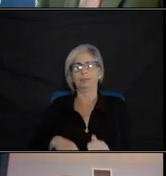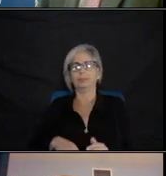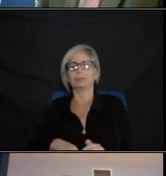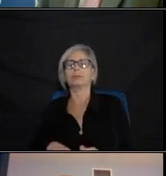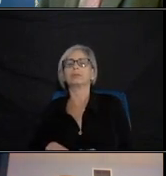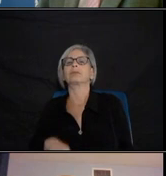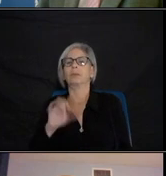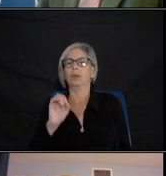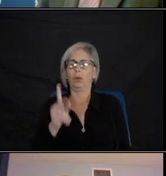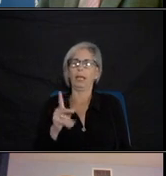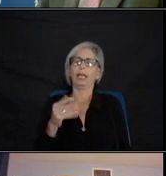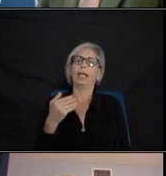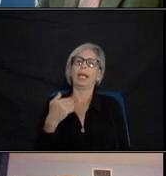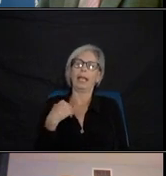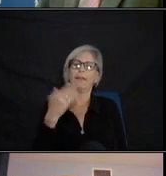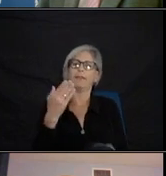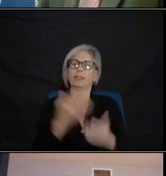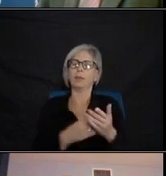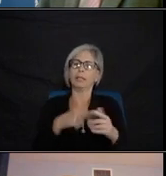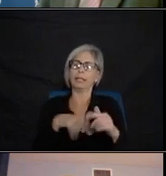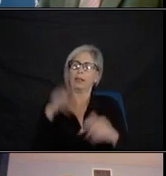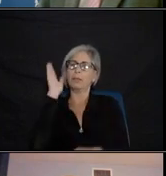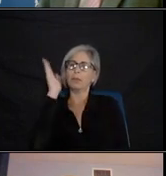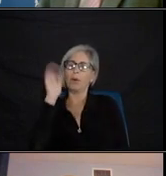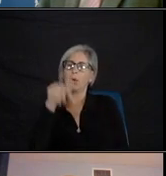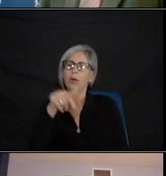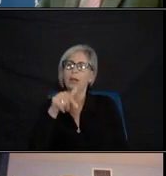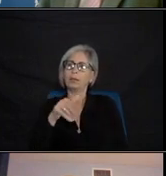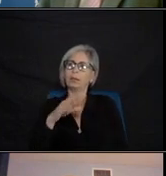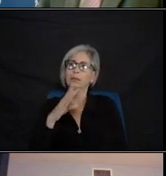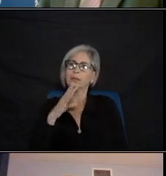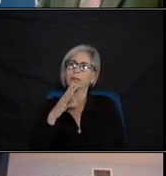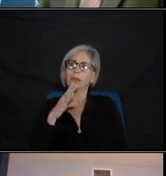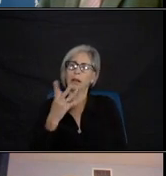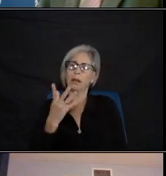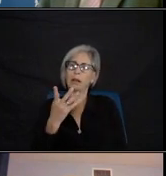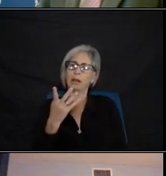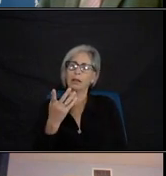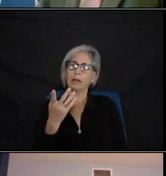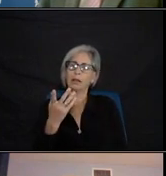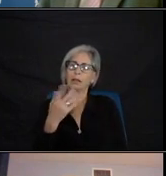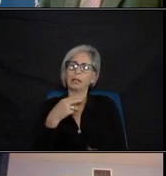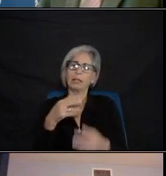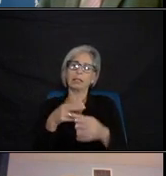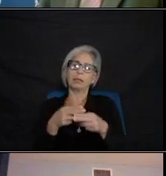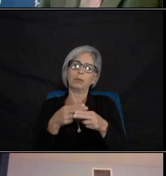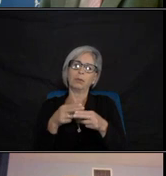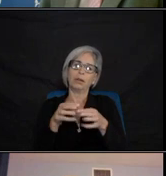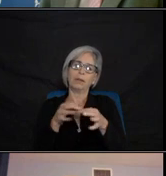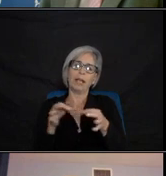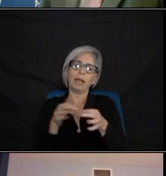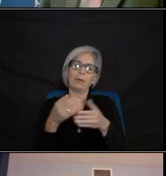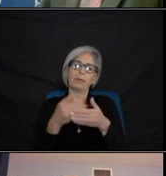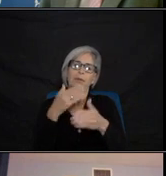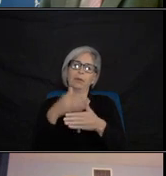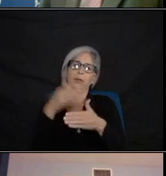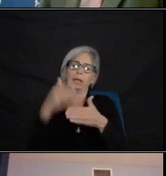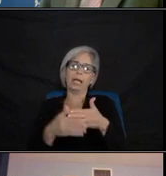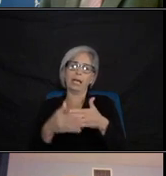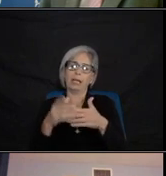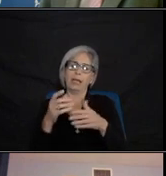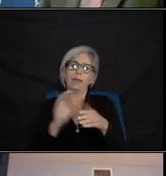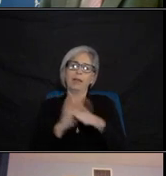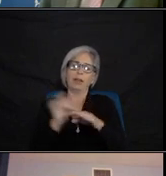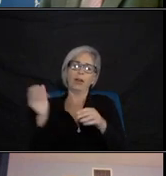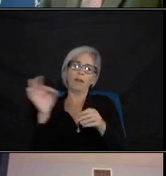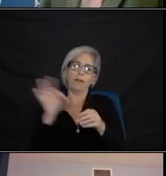I do have someone here on the podium that has spoken before. Does the commission want her to make a brief comment before we end and call a vote?